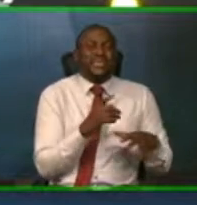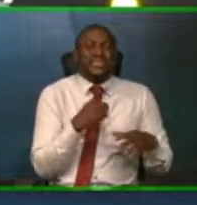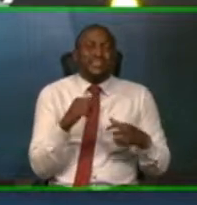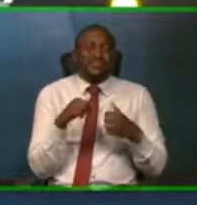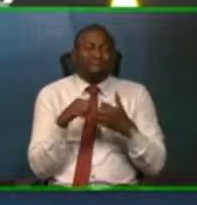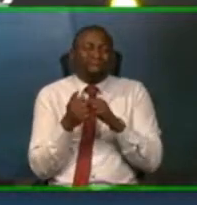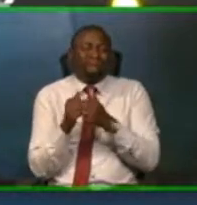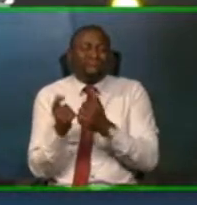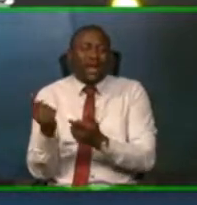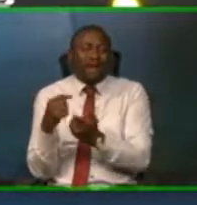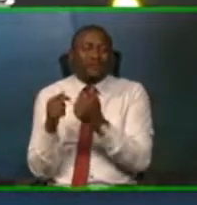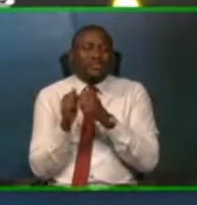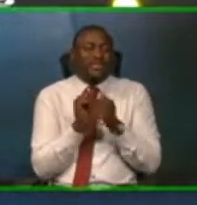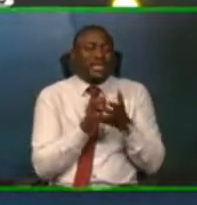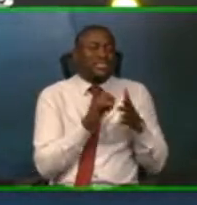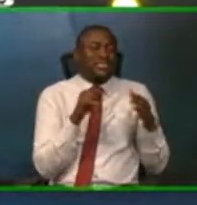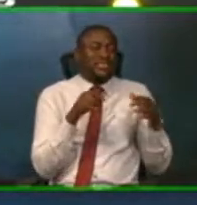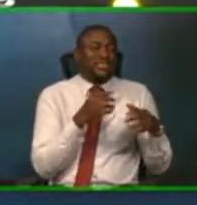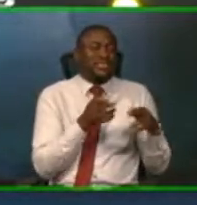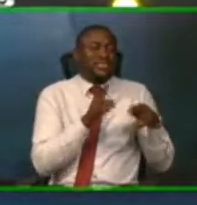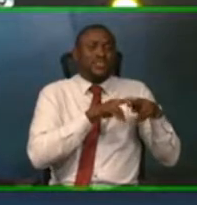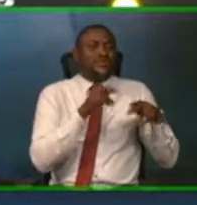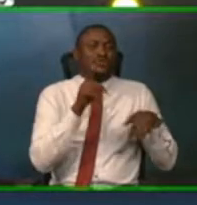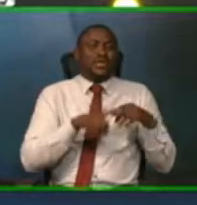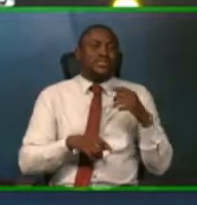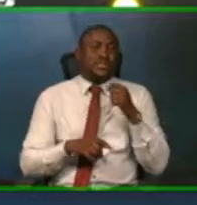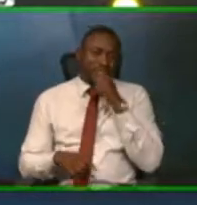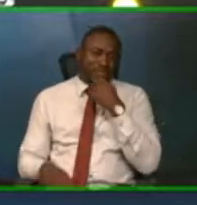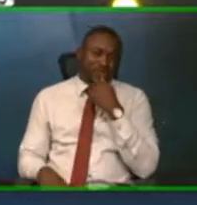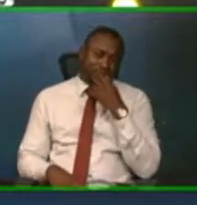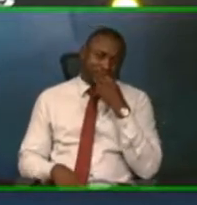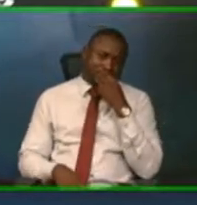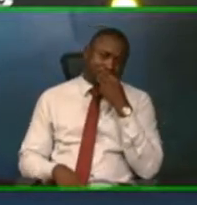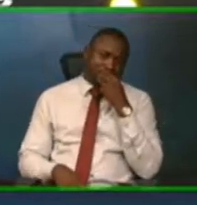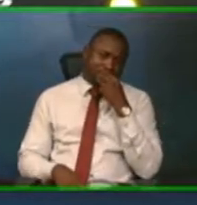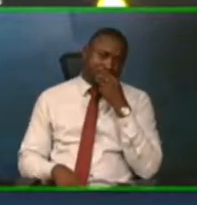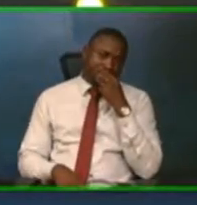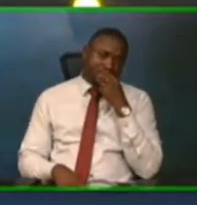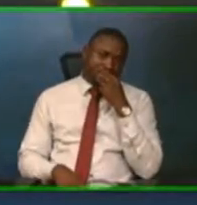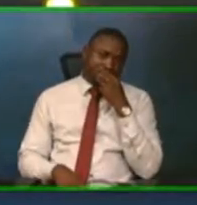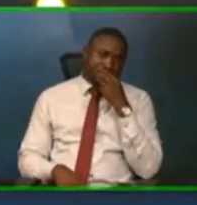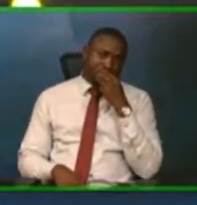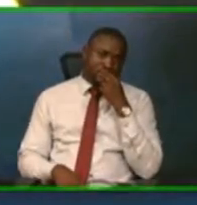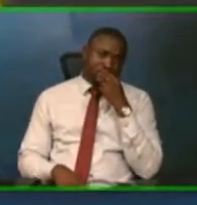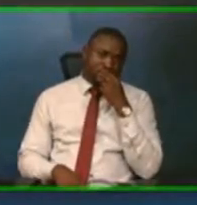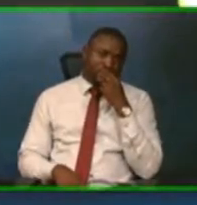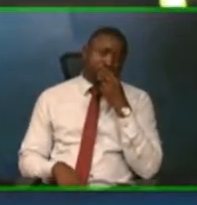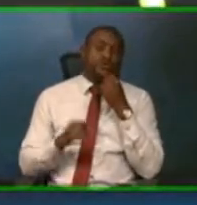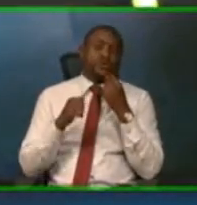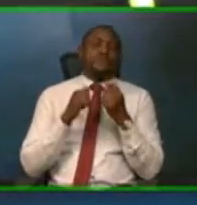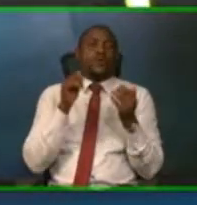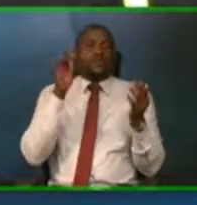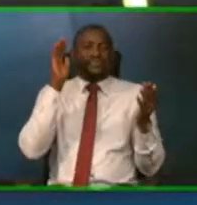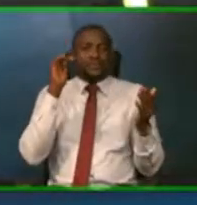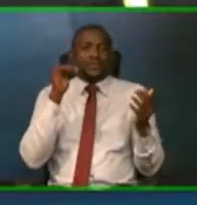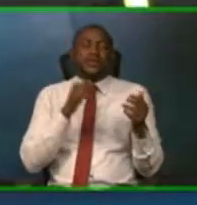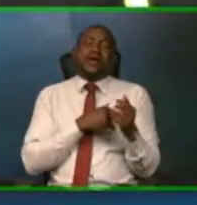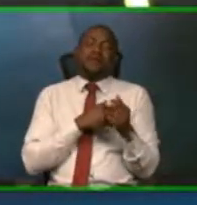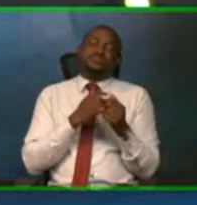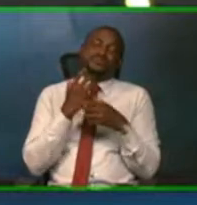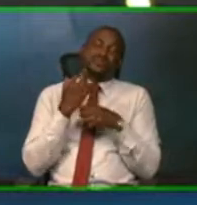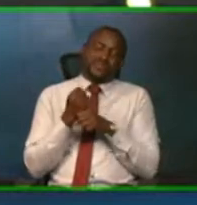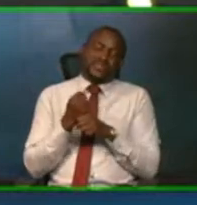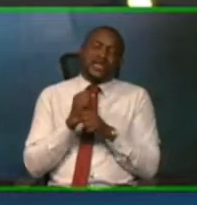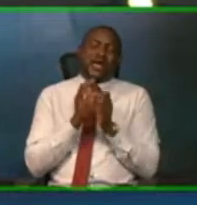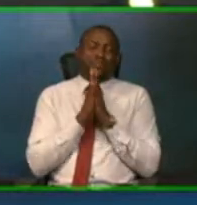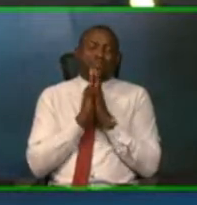that come with that increase, you will not be able to endure. So I'm hoping and trusting, and I pray that